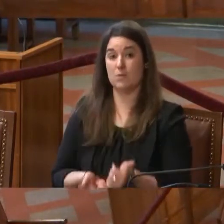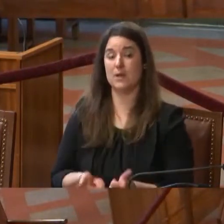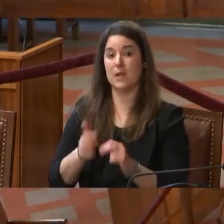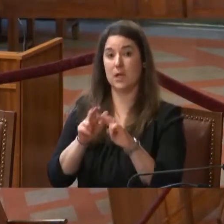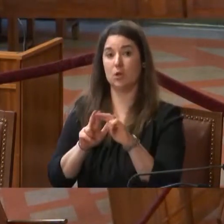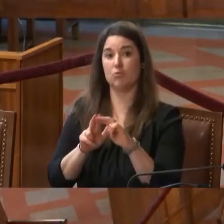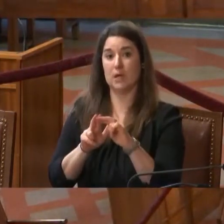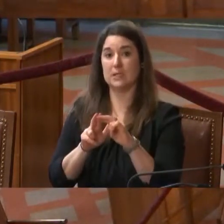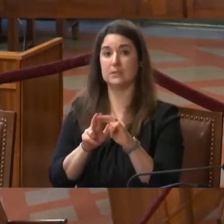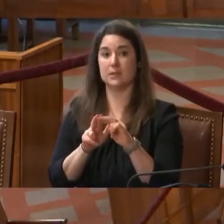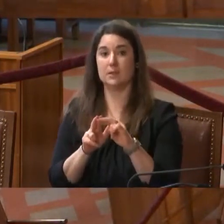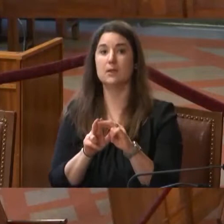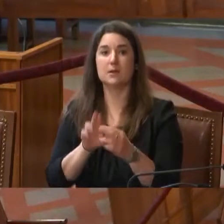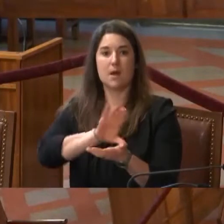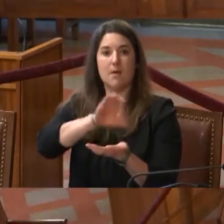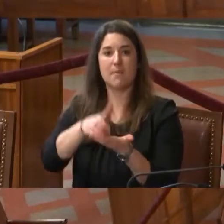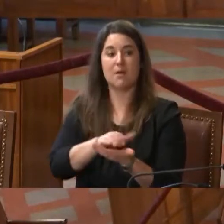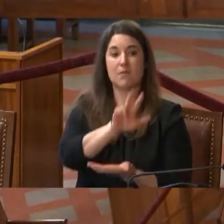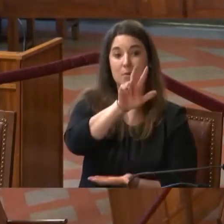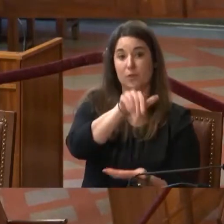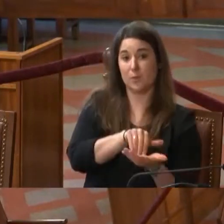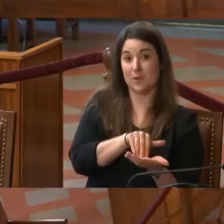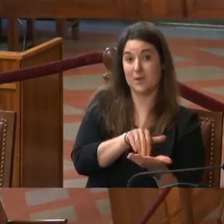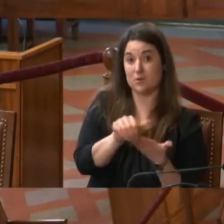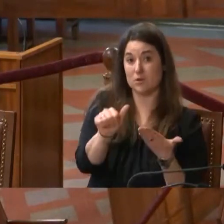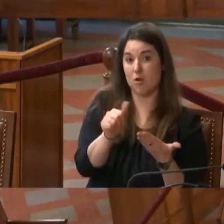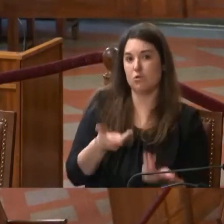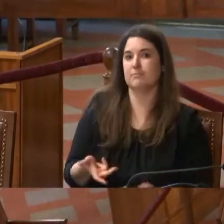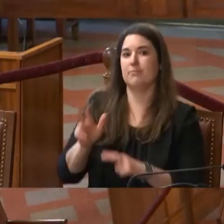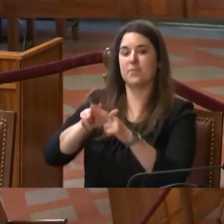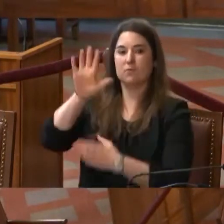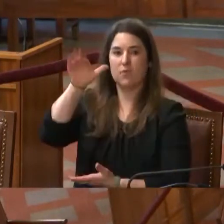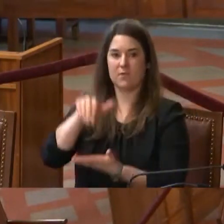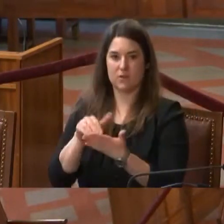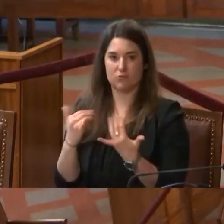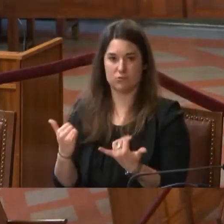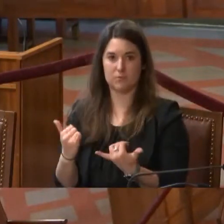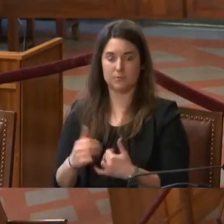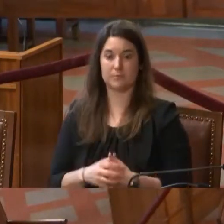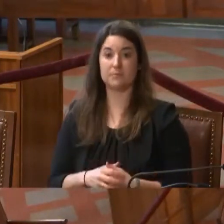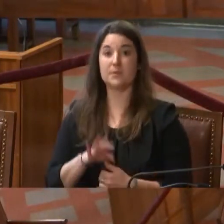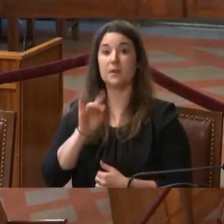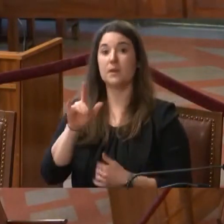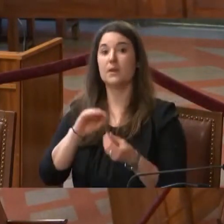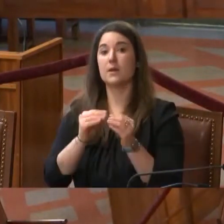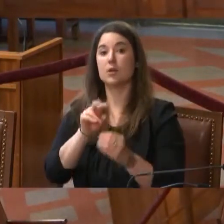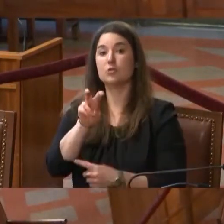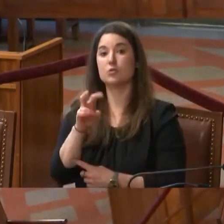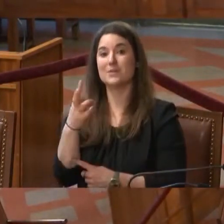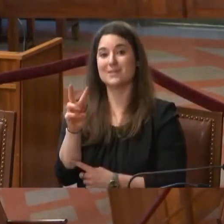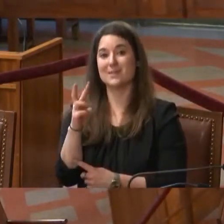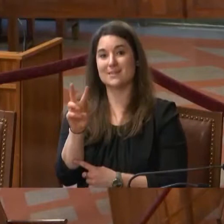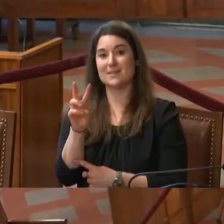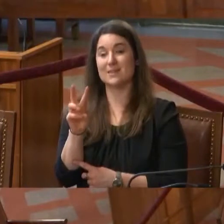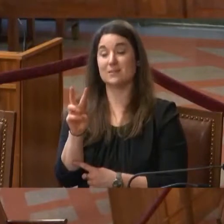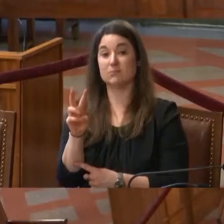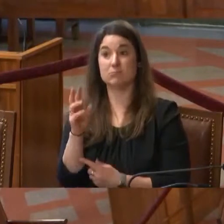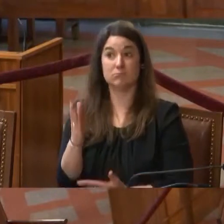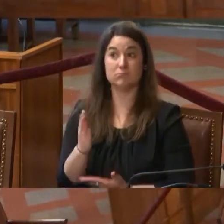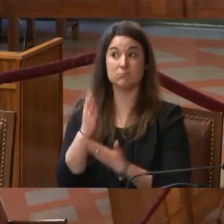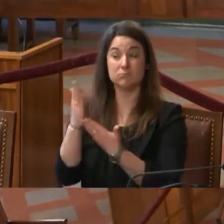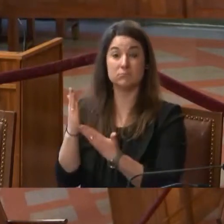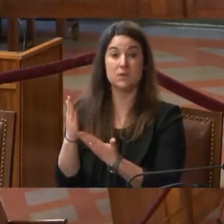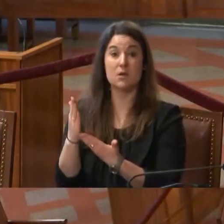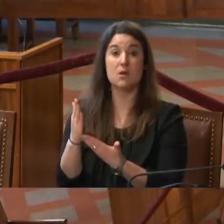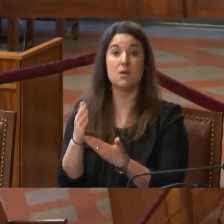the councilmanic amount from $3,000 to $5,000. Bill Number 216, Resolution providing